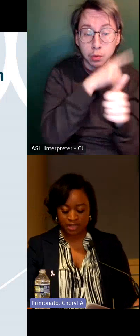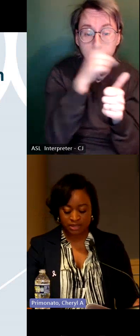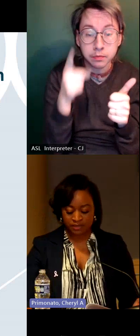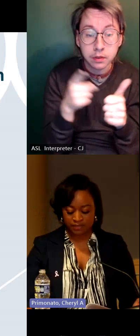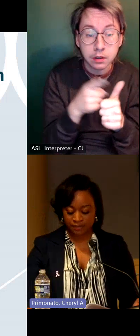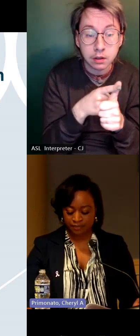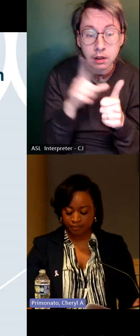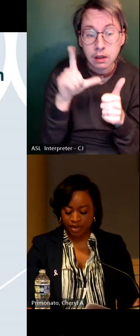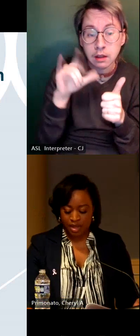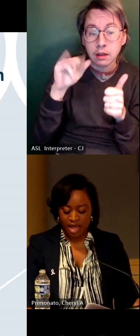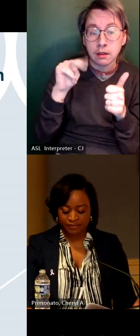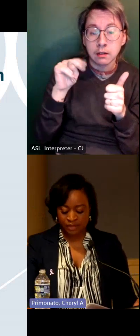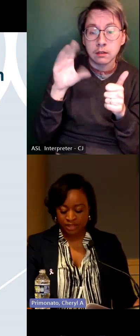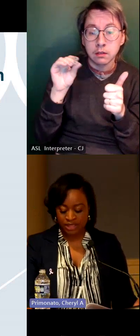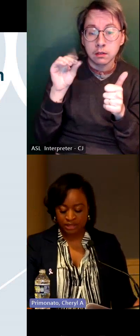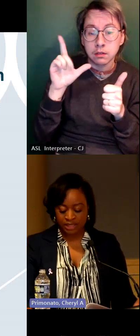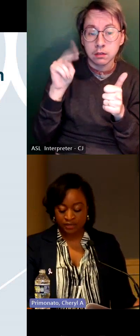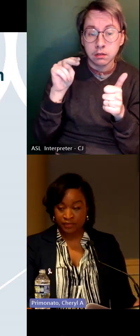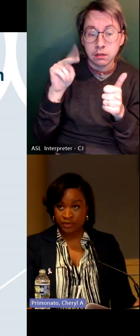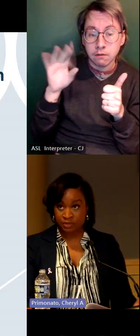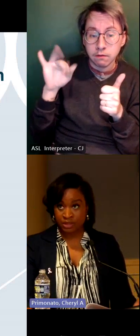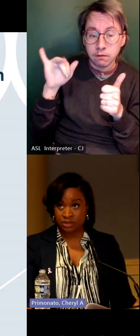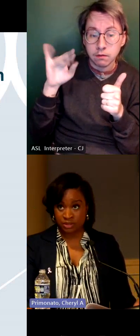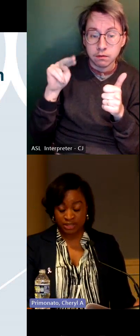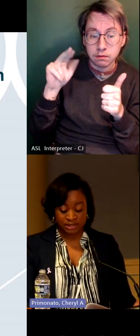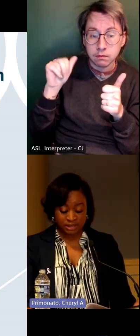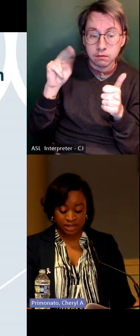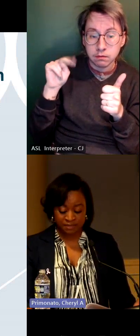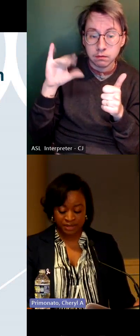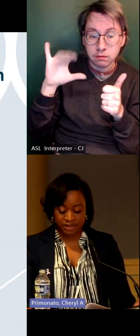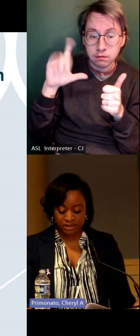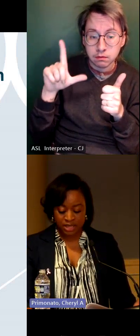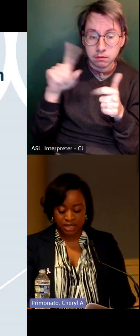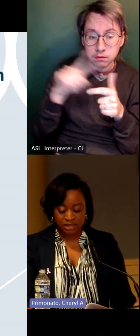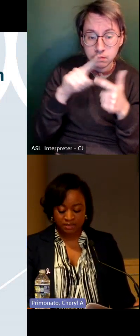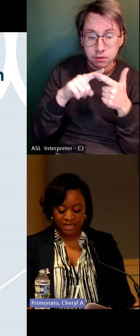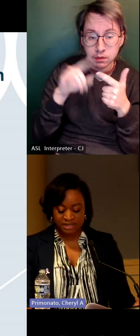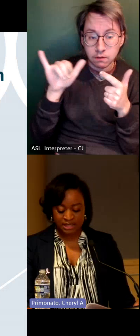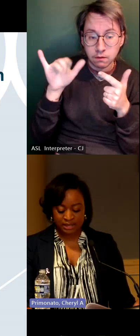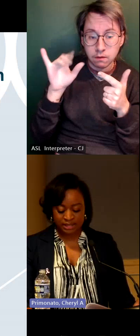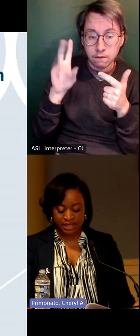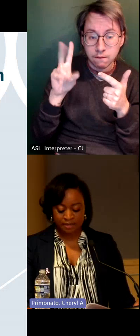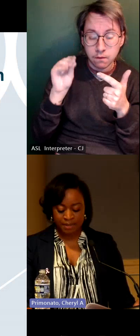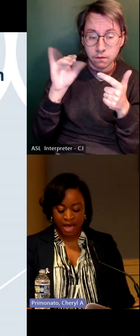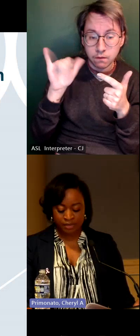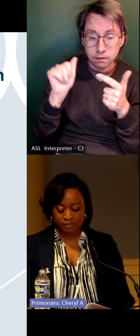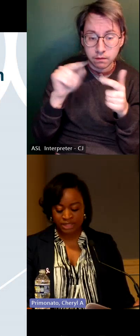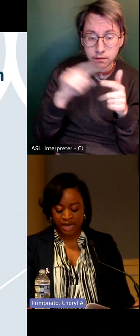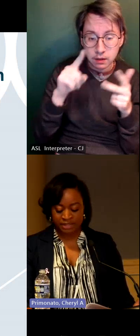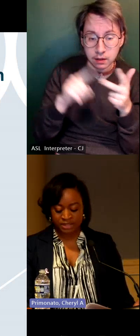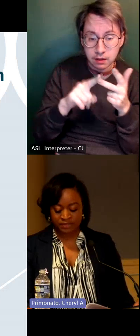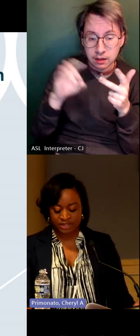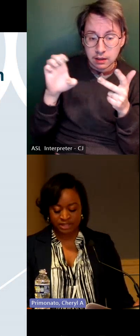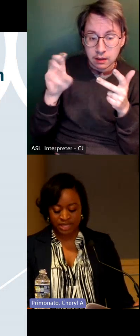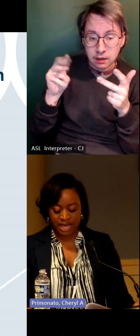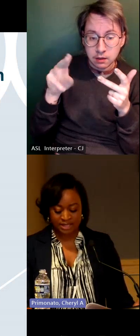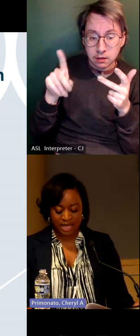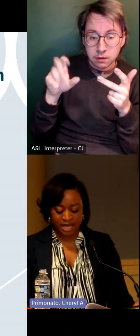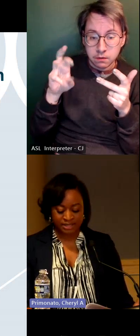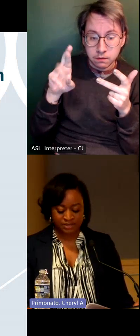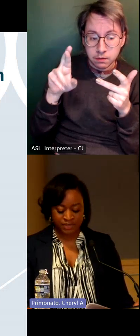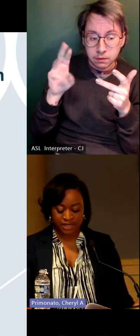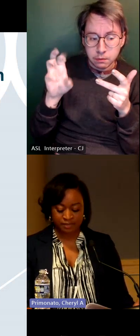most responsive. After conducting interviews with those 3 listed companies, the committee selected Empower Retirement